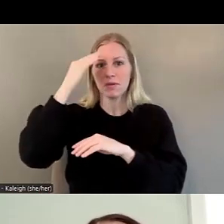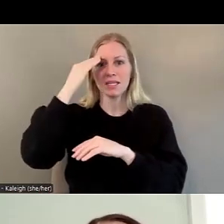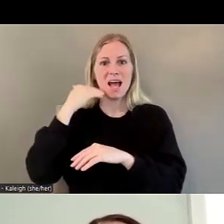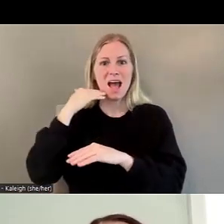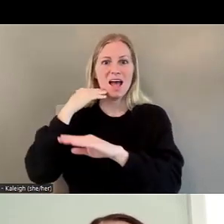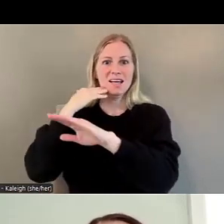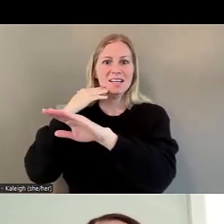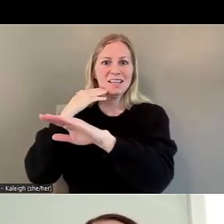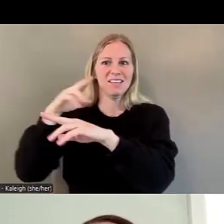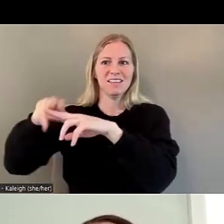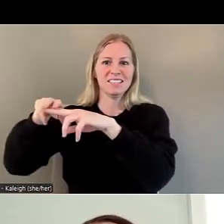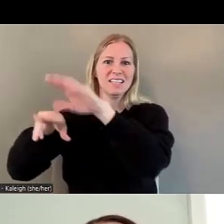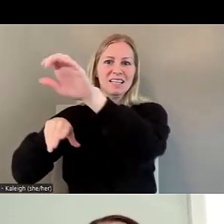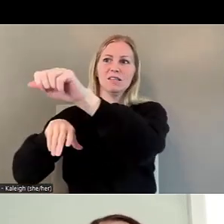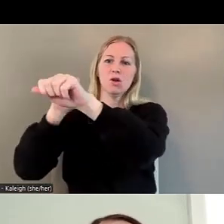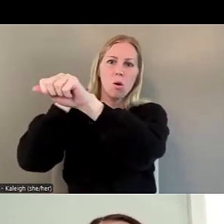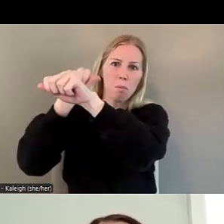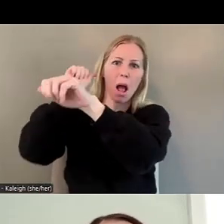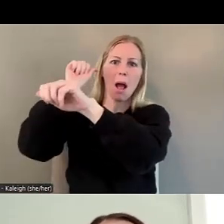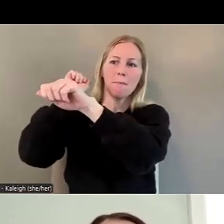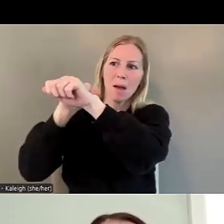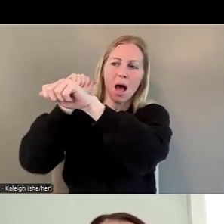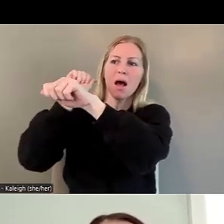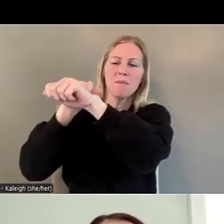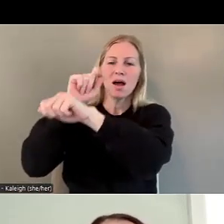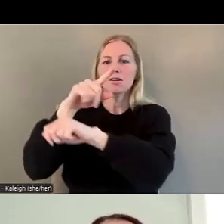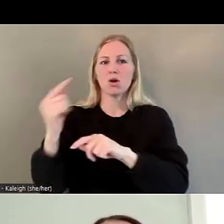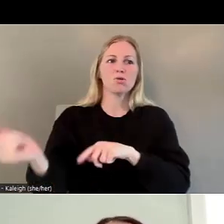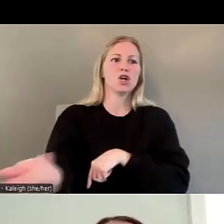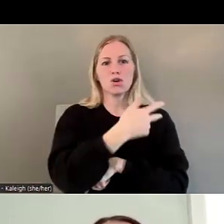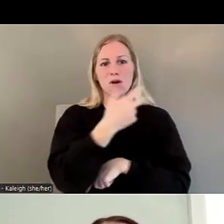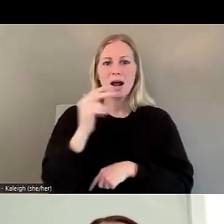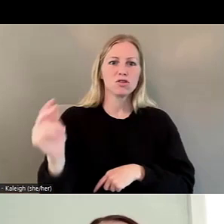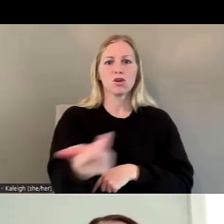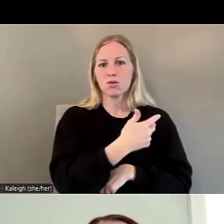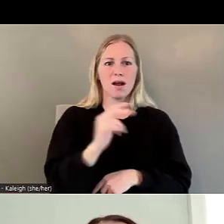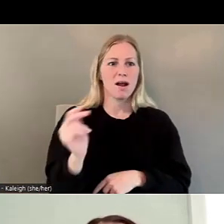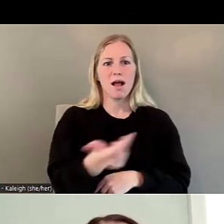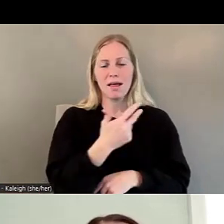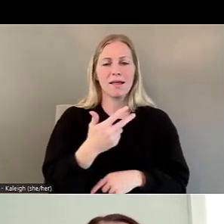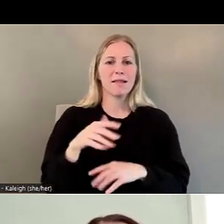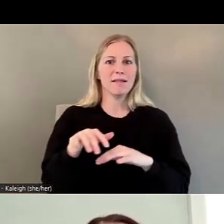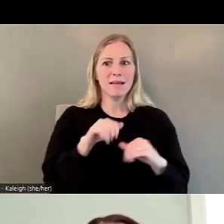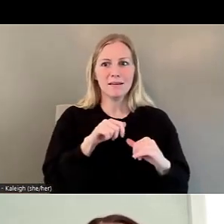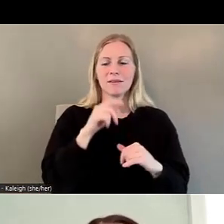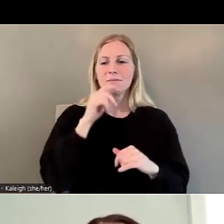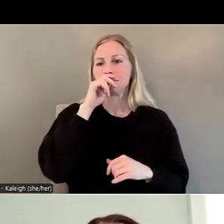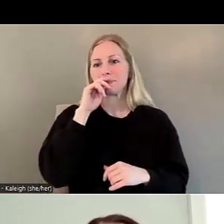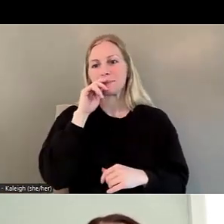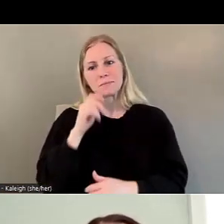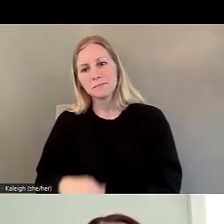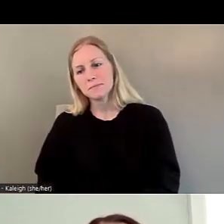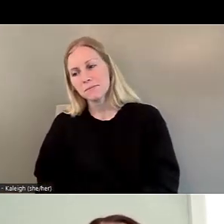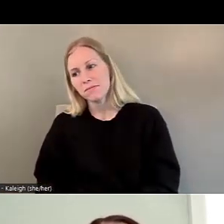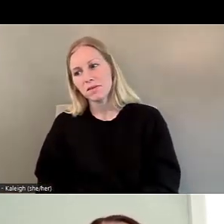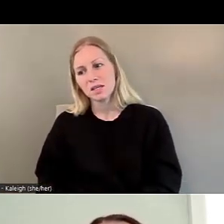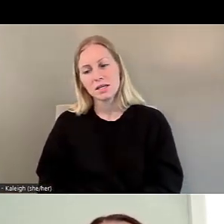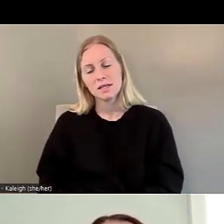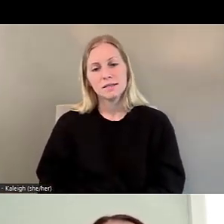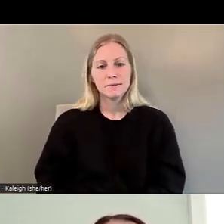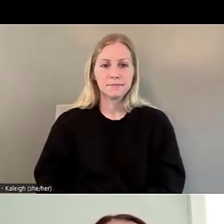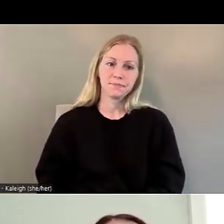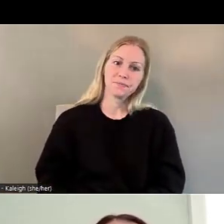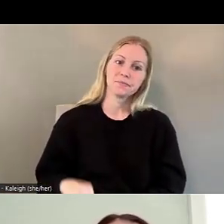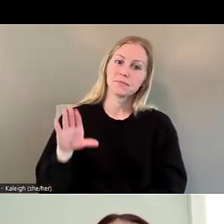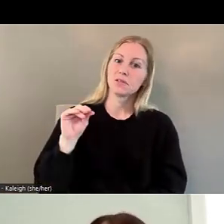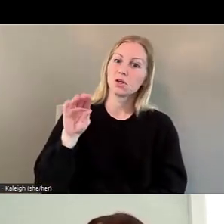off at school so that when the school called to tell me Cole was triggered, that I wouldn't lose those precious few seconds in getting there.